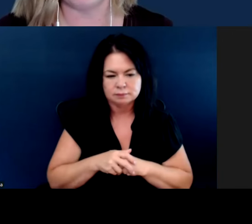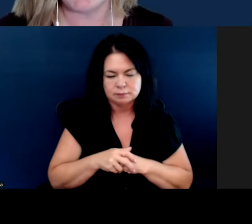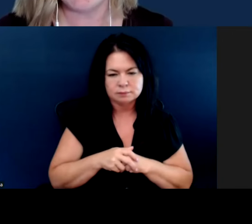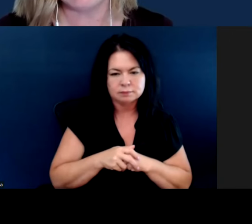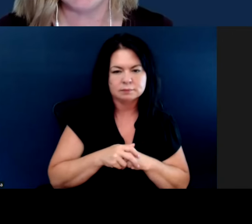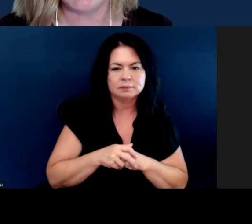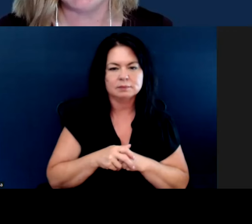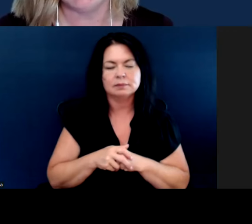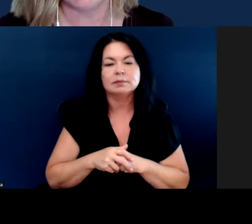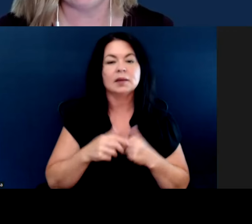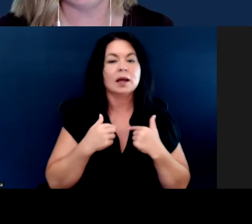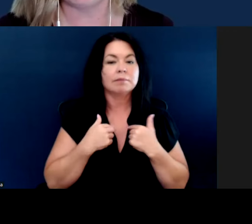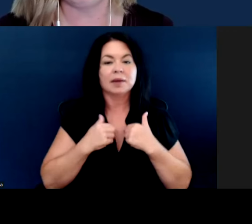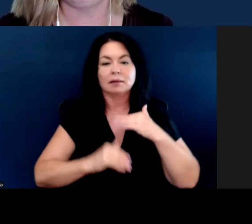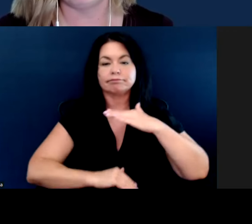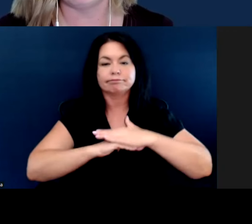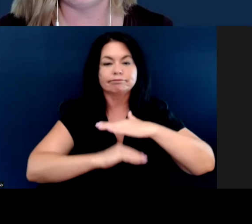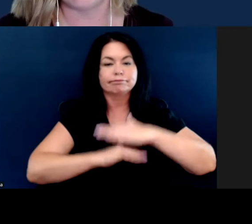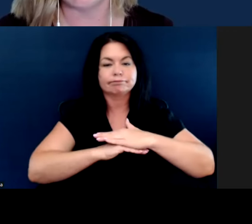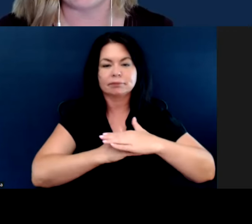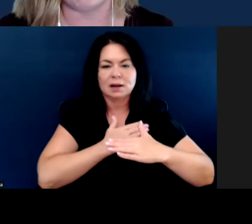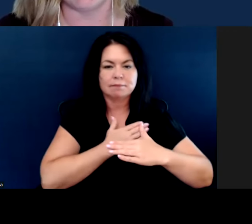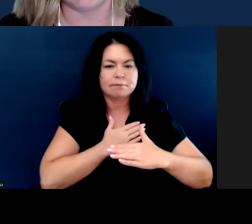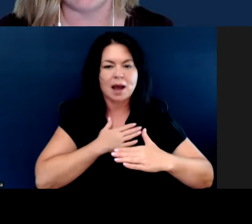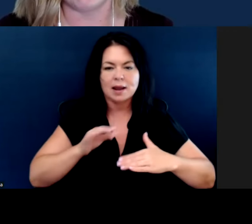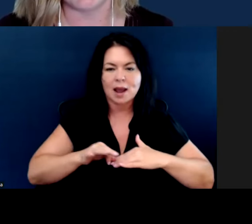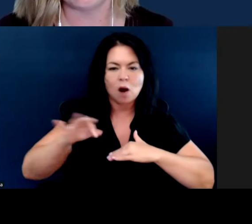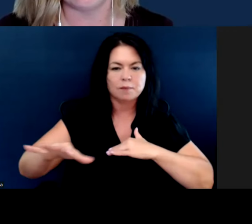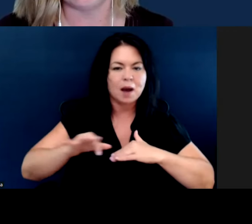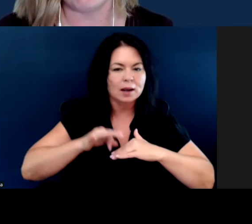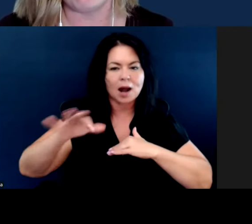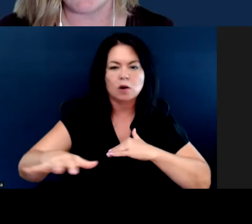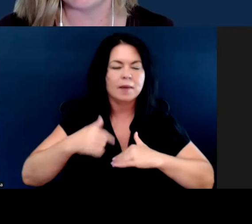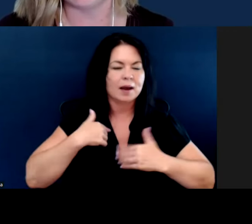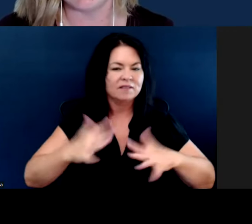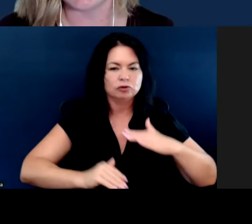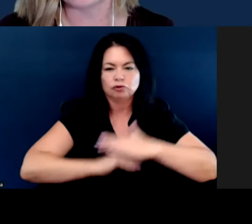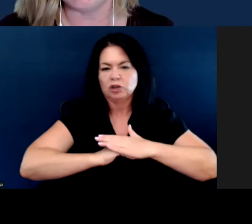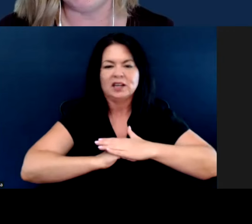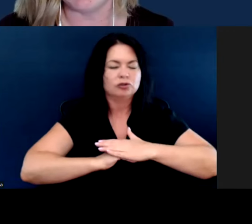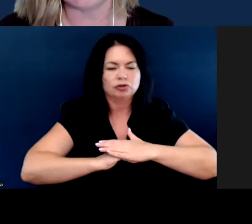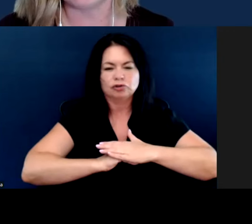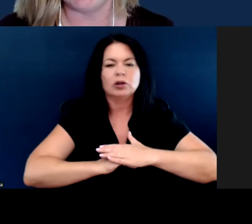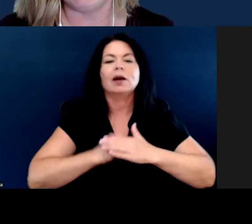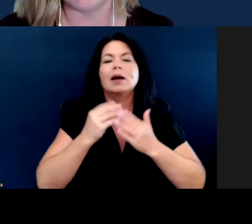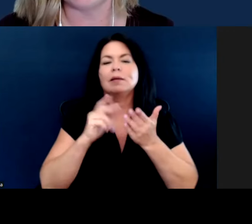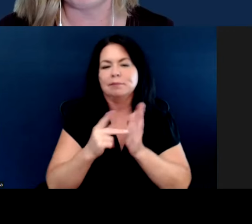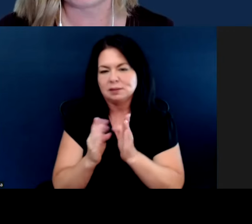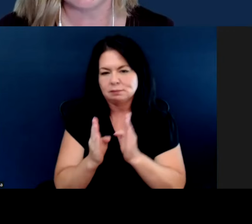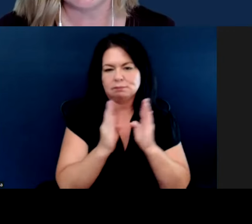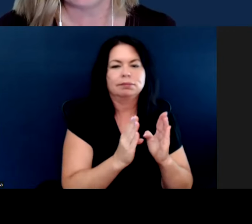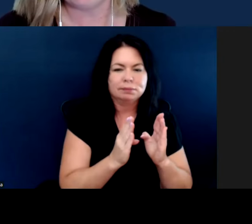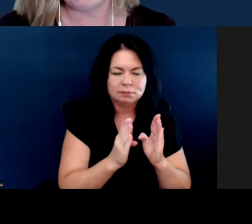their out-of-pocket limit, you're eligible for catastrophic coverage. And so that is that green box right